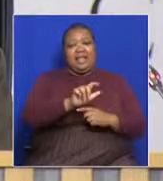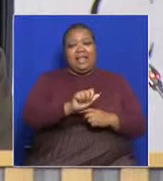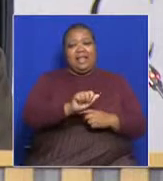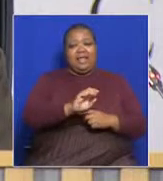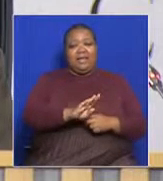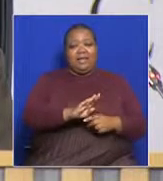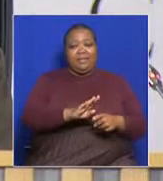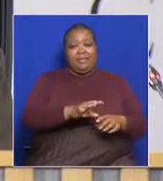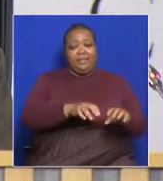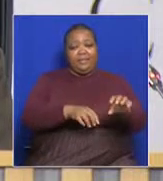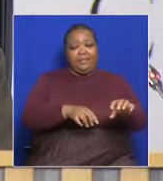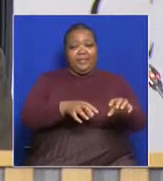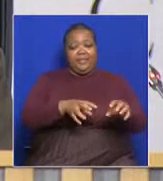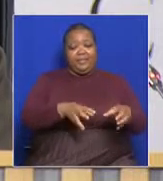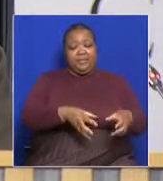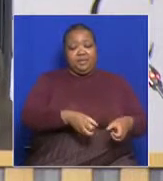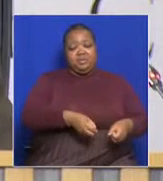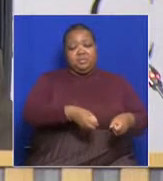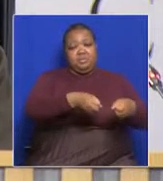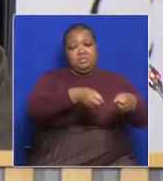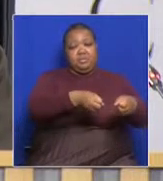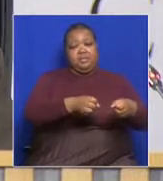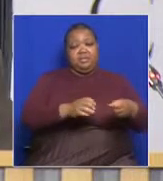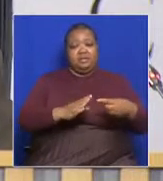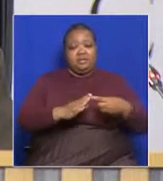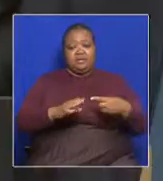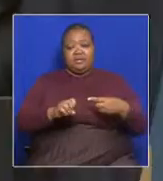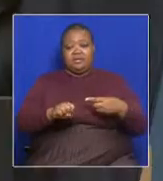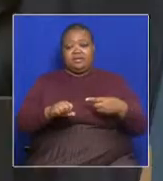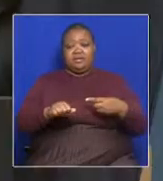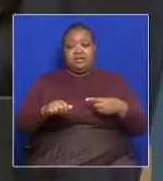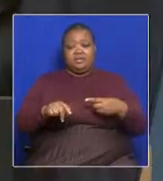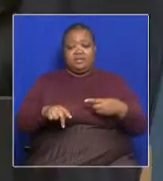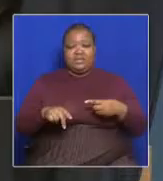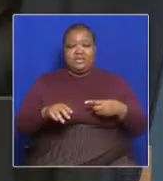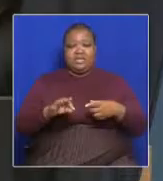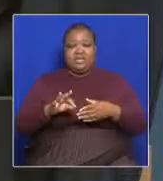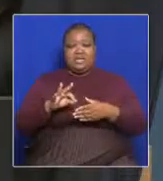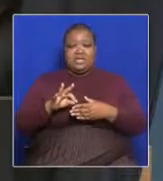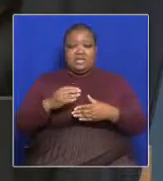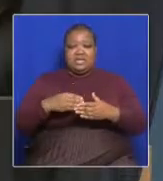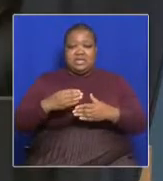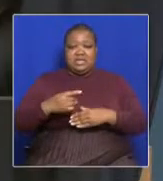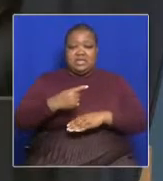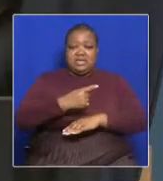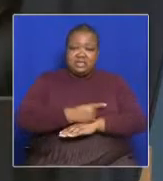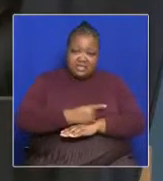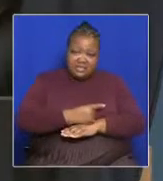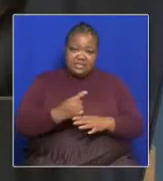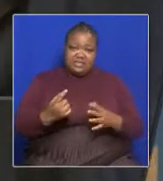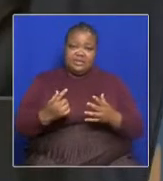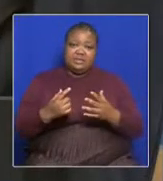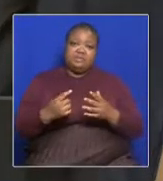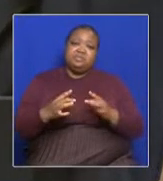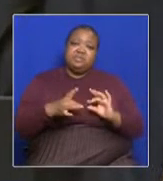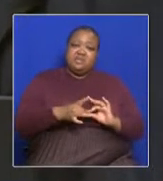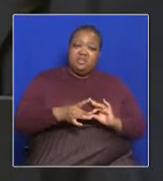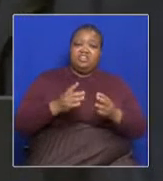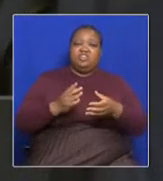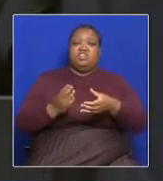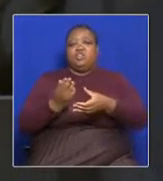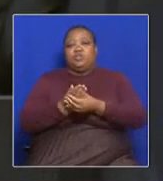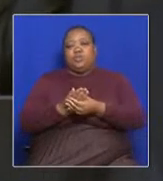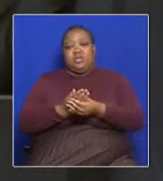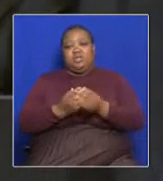everything upside, like the SAP 13 he did the next day. No, but in relation to the case, Yes. there's nothing independent that was